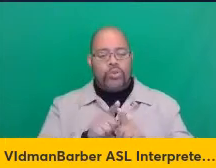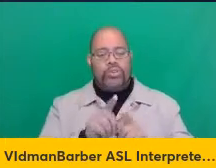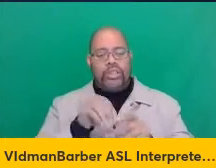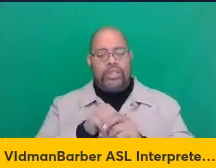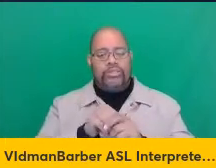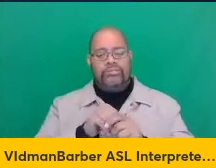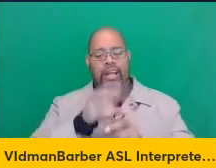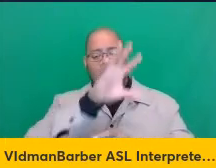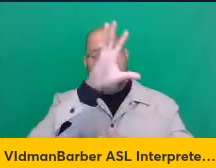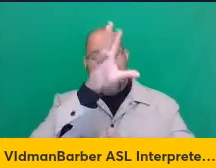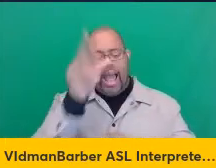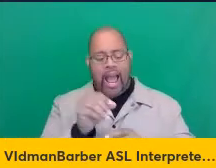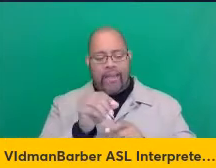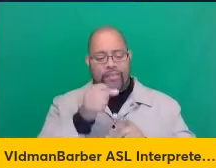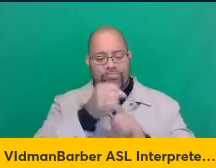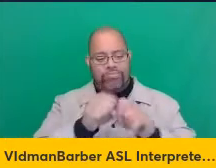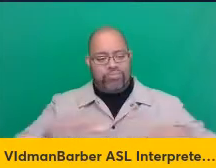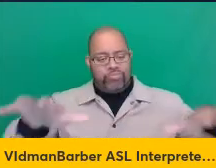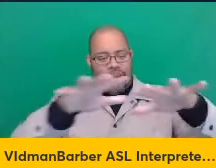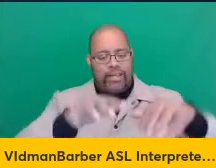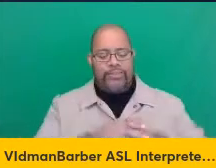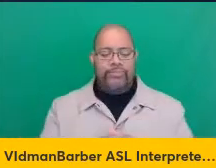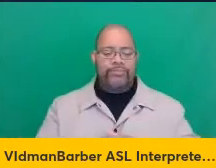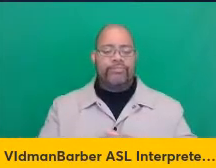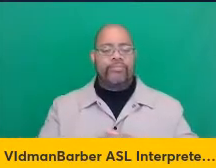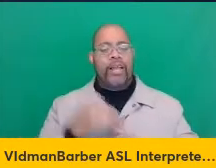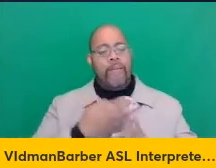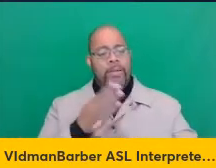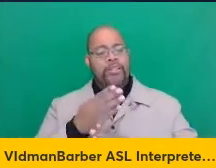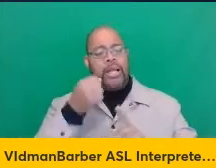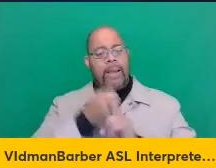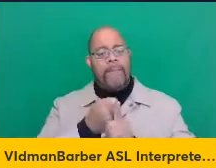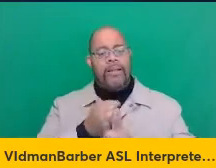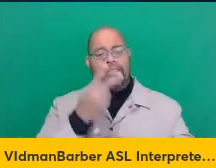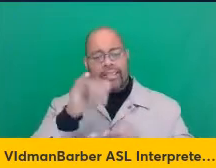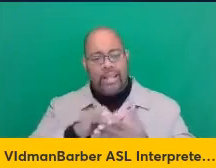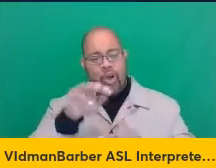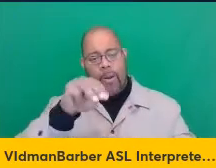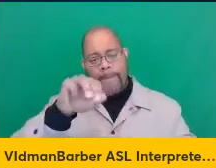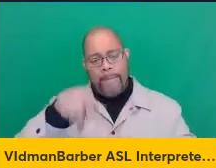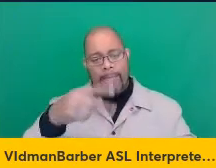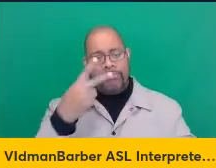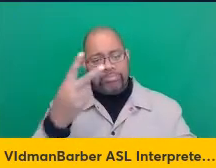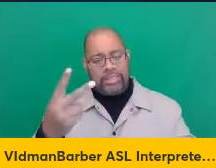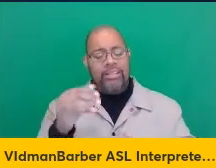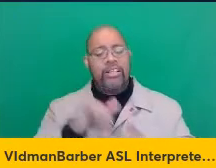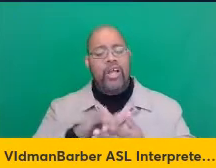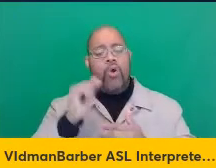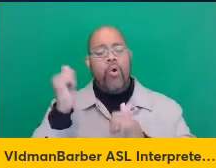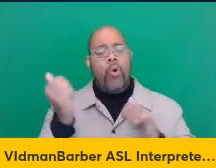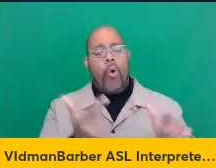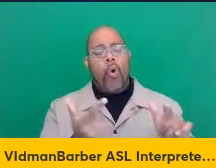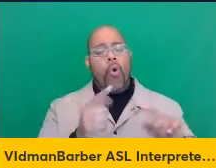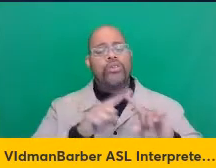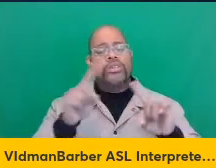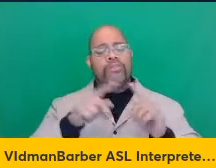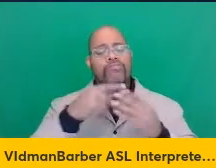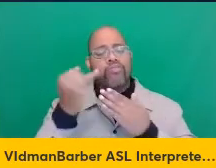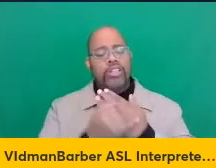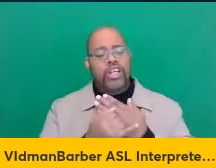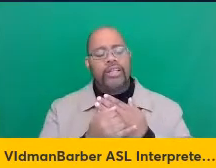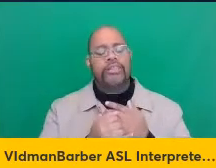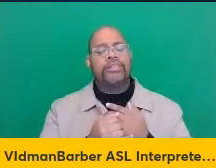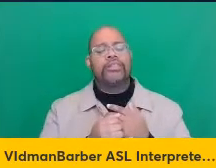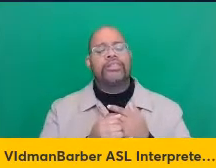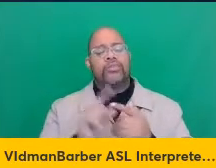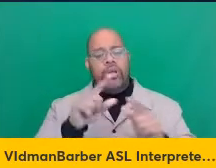diaspora. So this also had a major impact across the continent. You see on the map where all the different projects